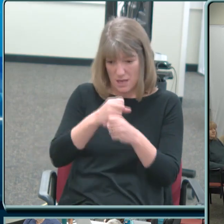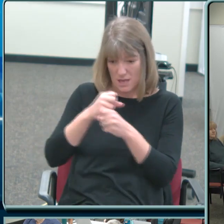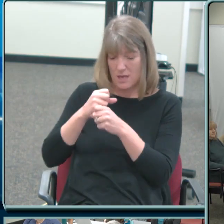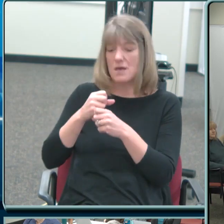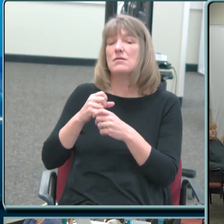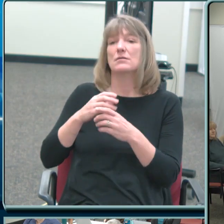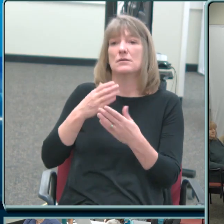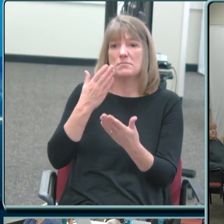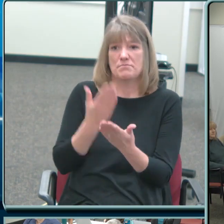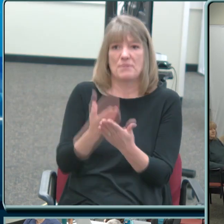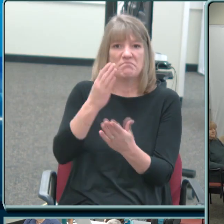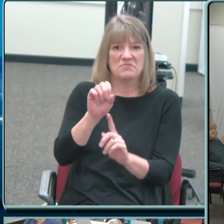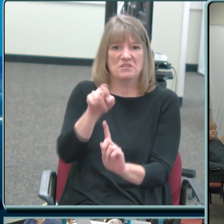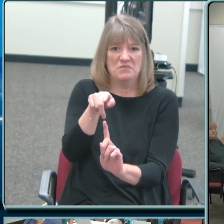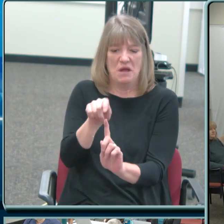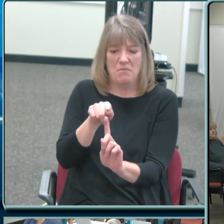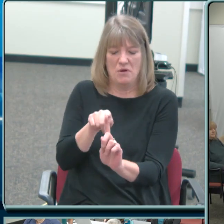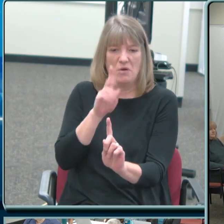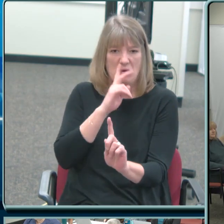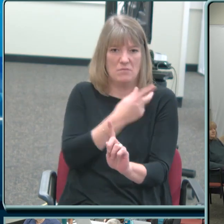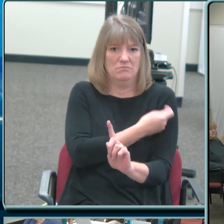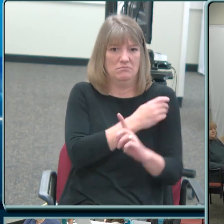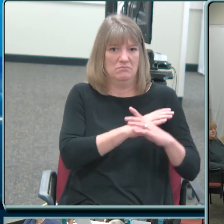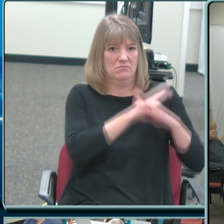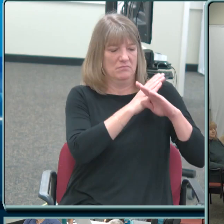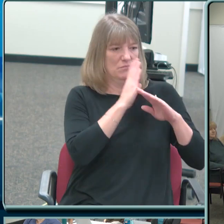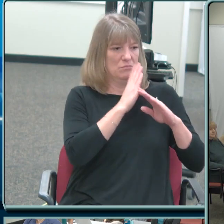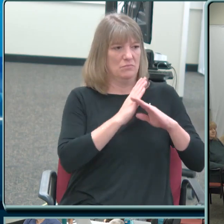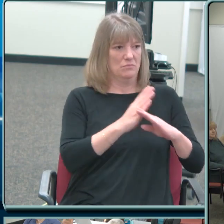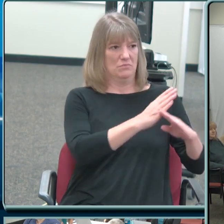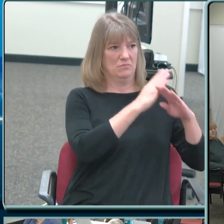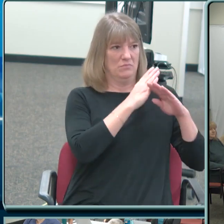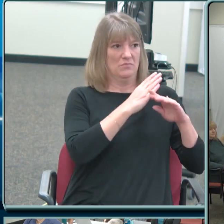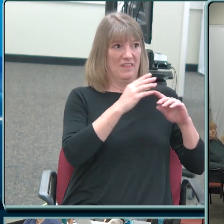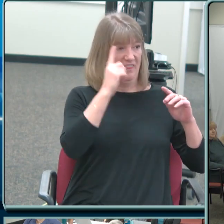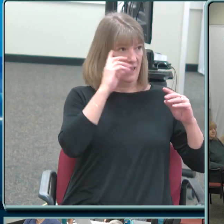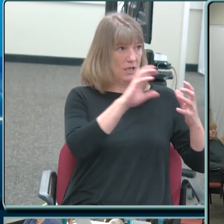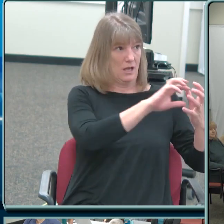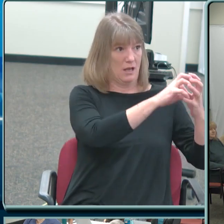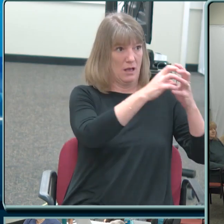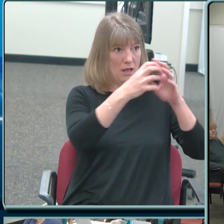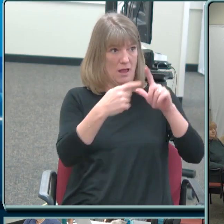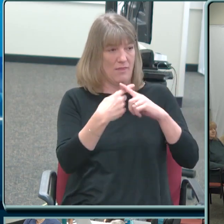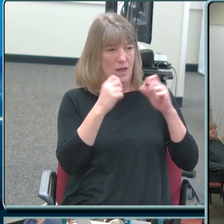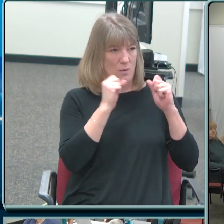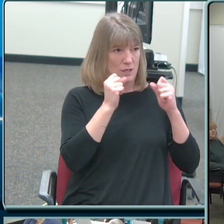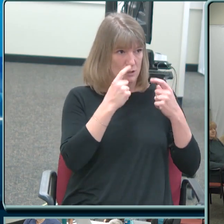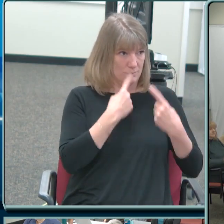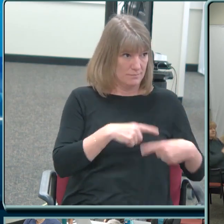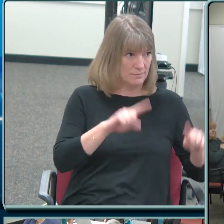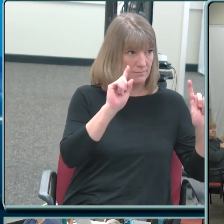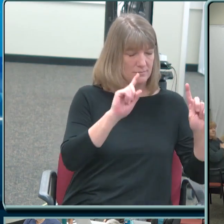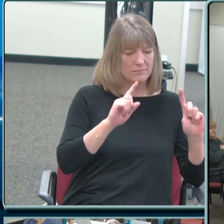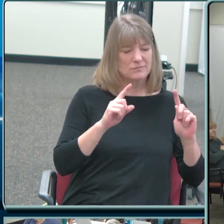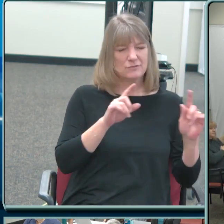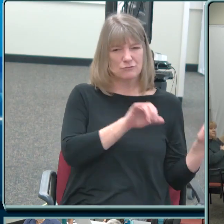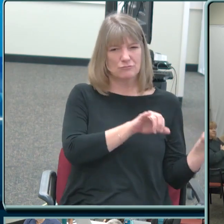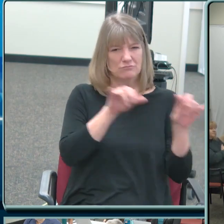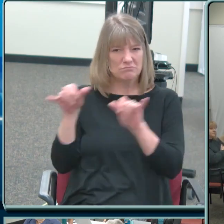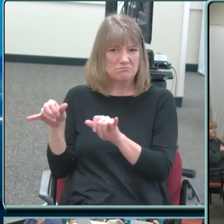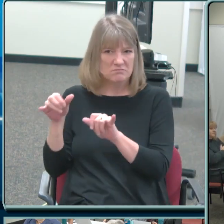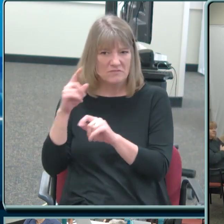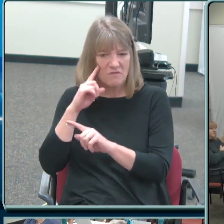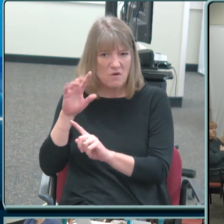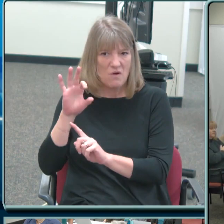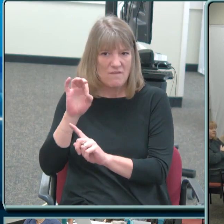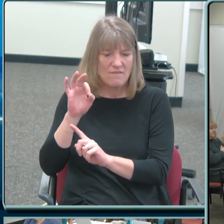have the vaccine that we think will cover what will likely circulate. We get vaccinated, we get through the winter. So they're trying to normalize it on a similar schedule that we